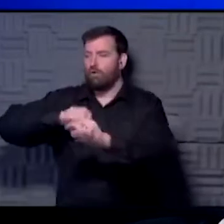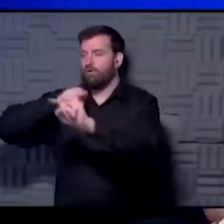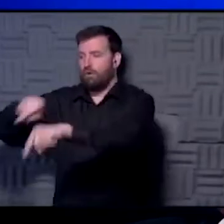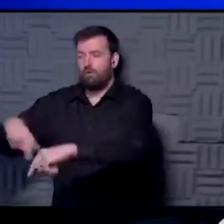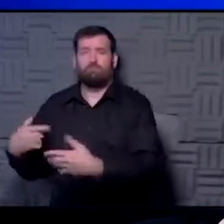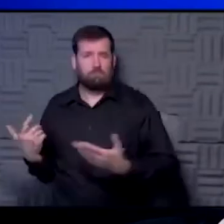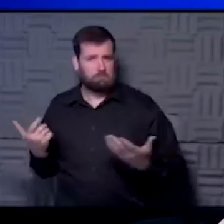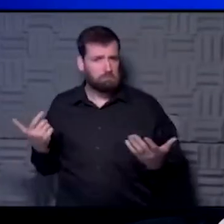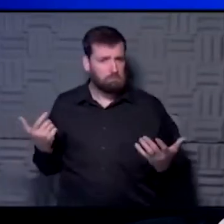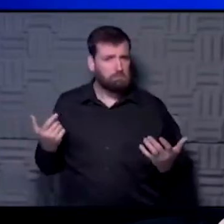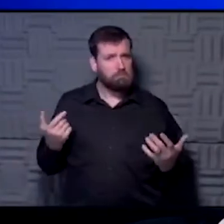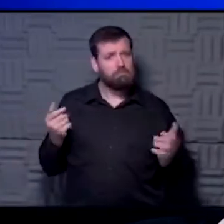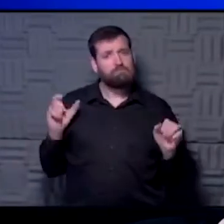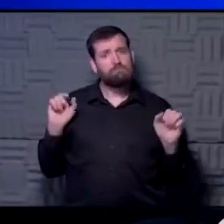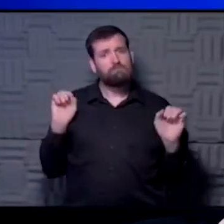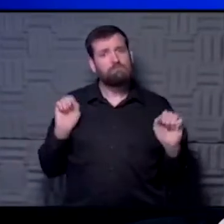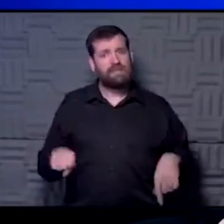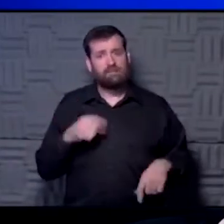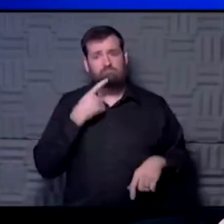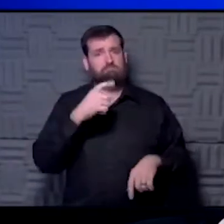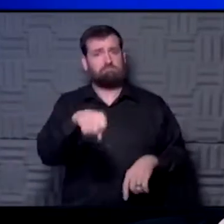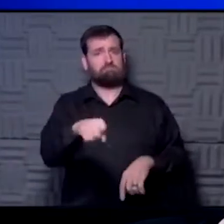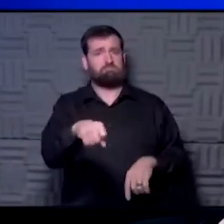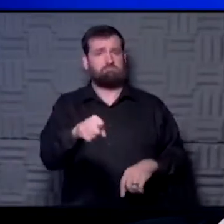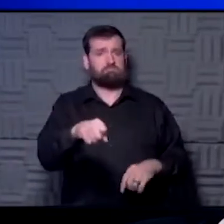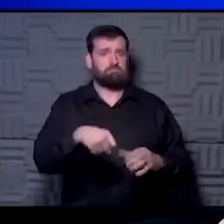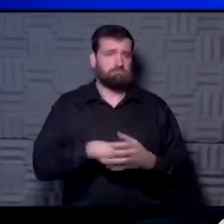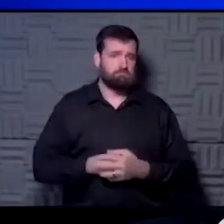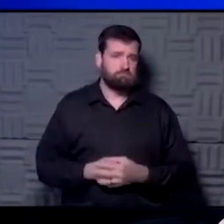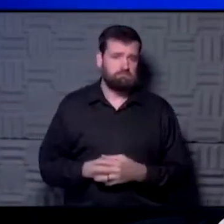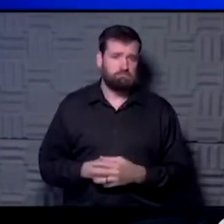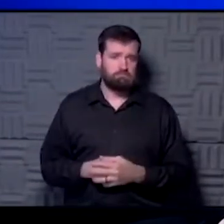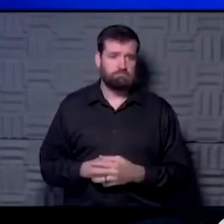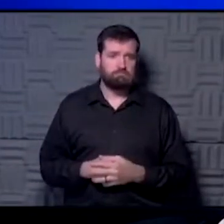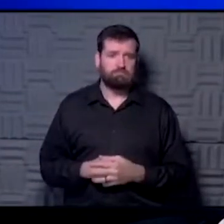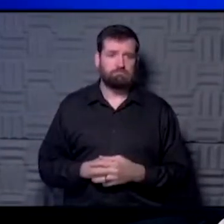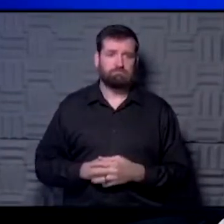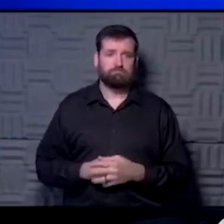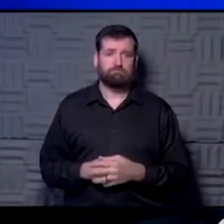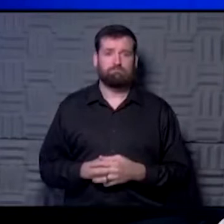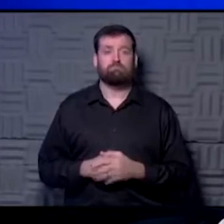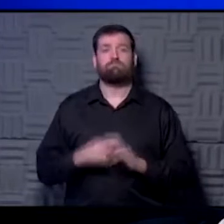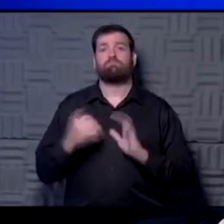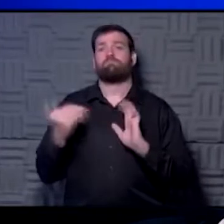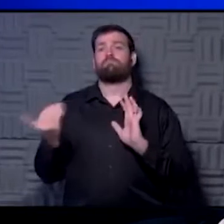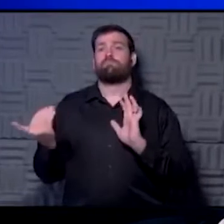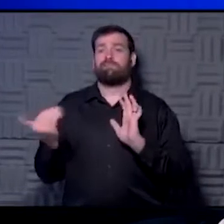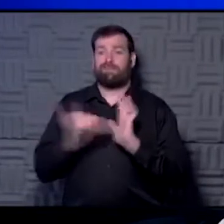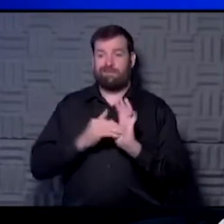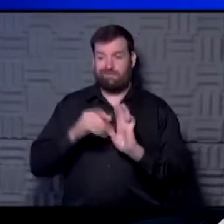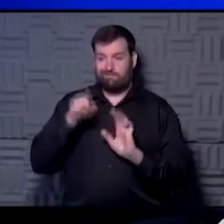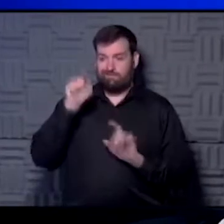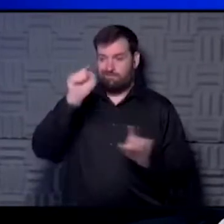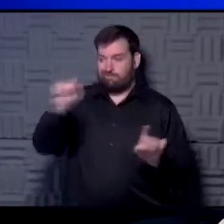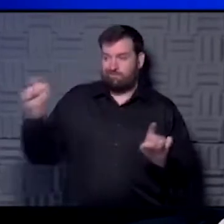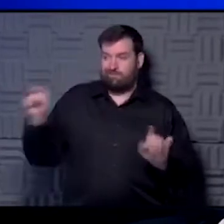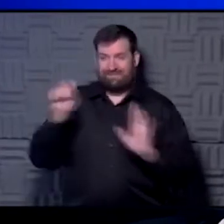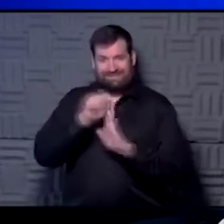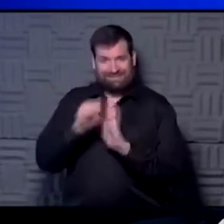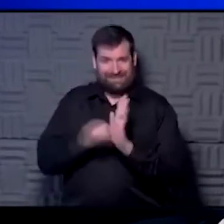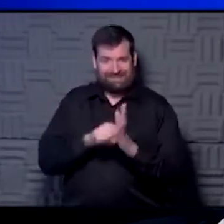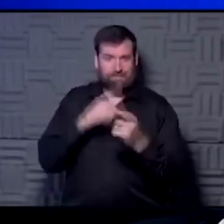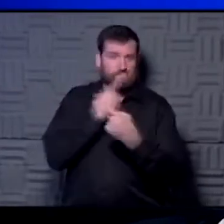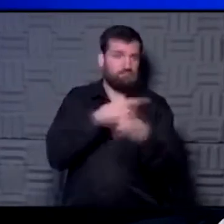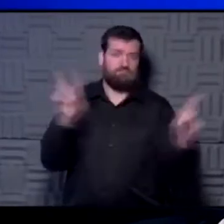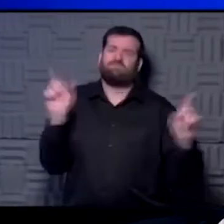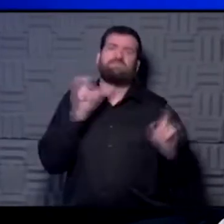be? One could argue that could be true. I think that, again, other states have done this for a while, so this